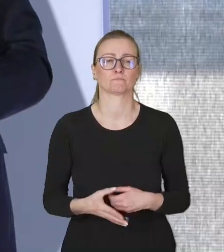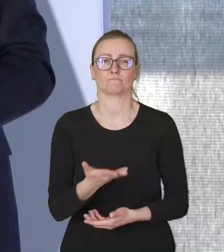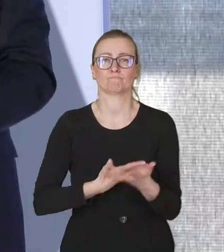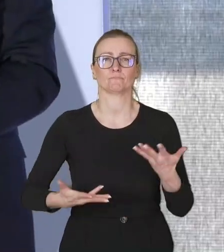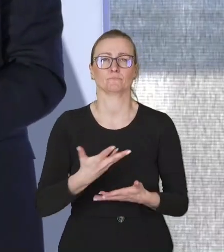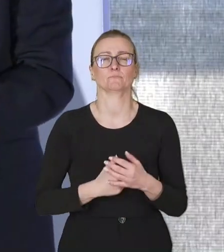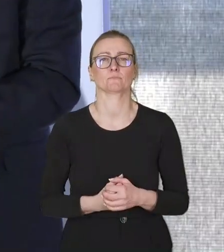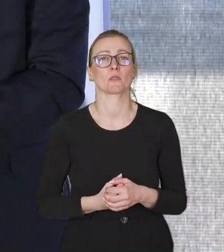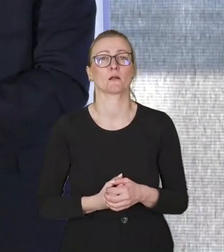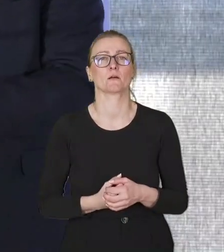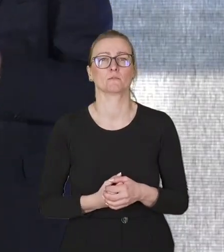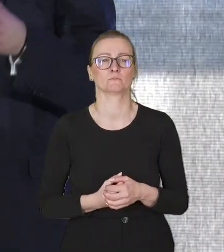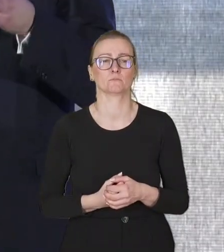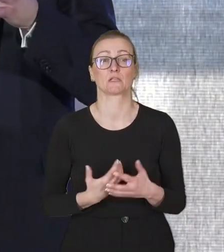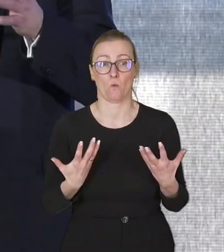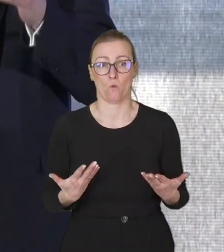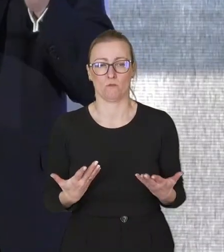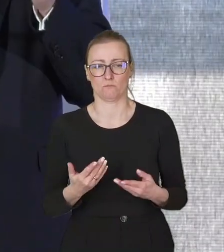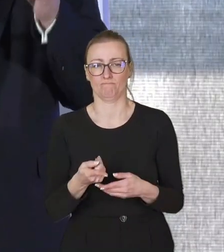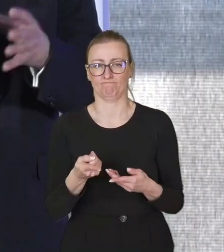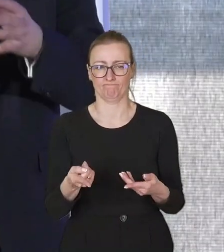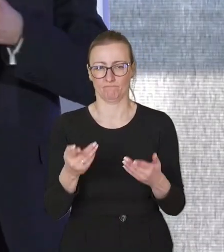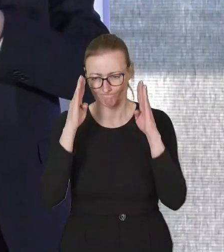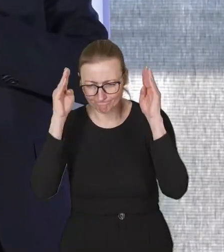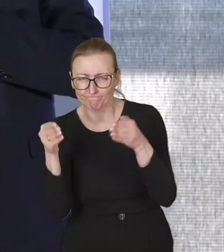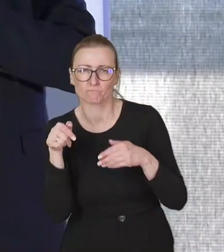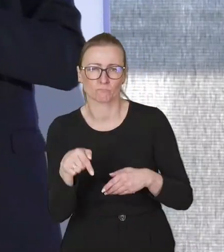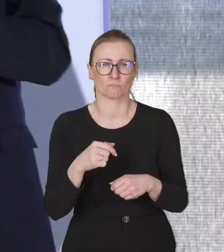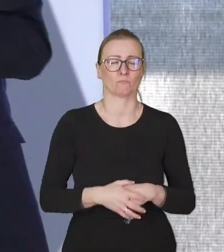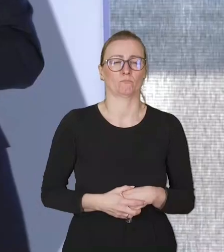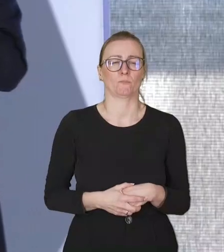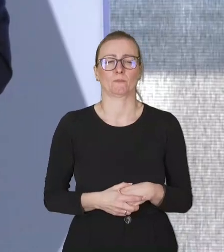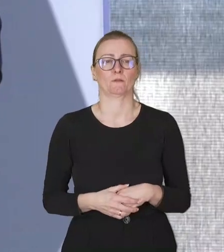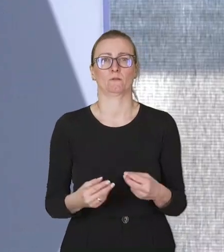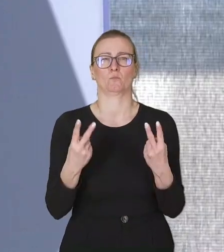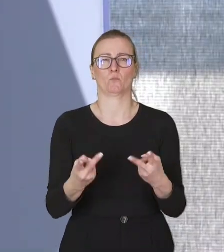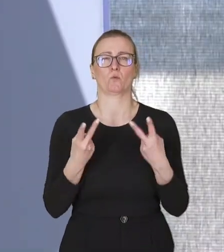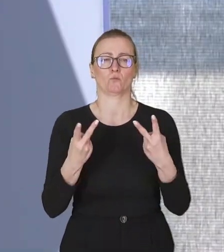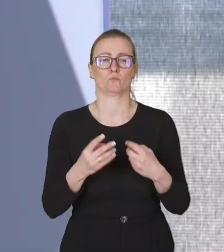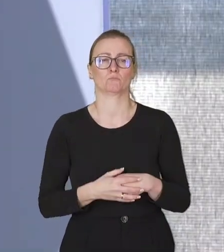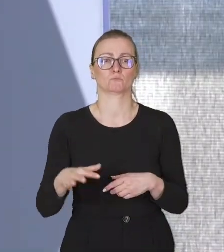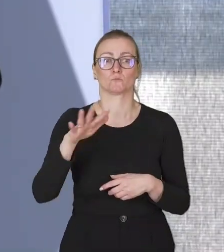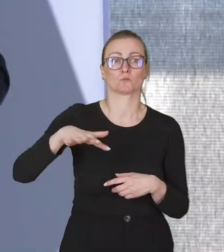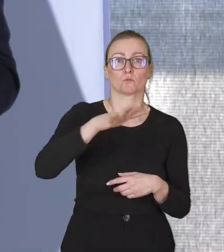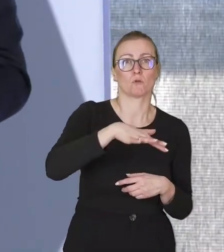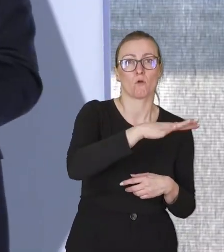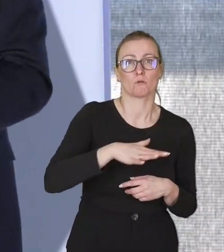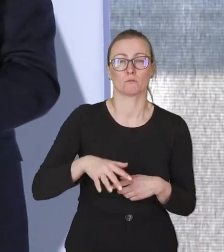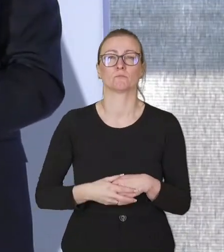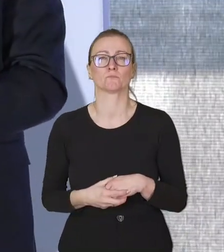these regional issues, which at the same time could strengthen and could contribute to